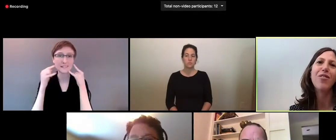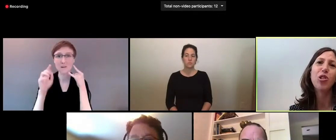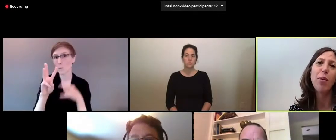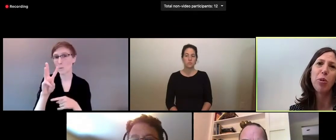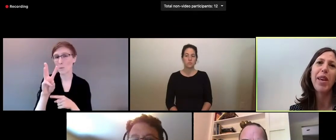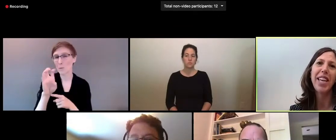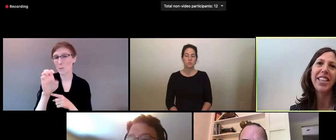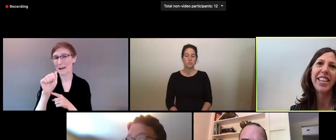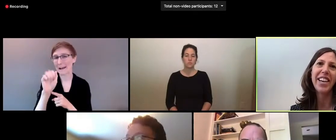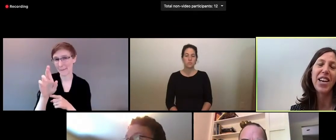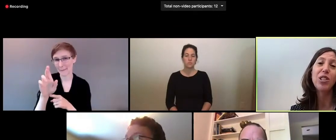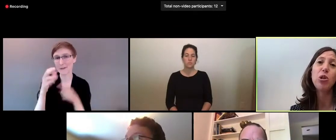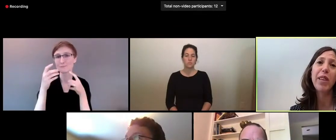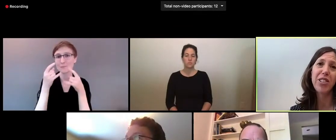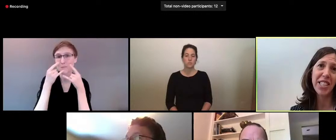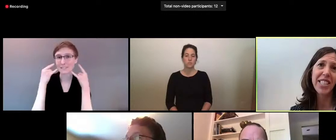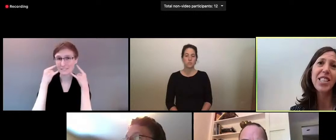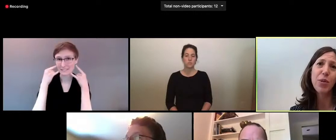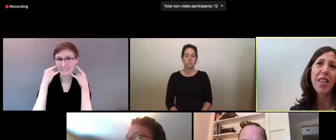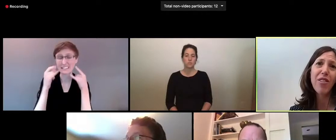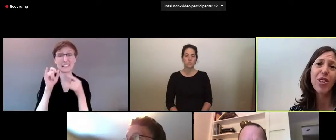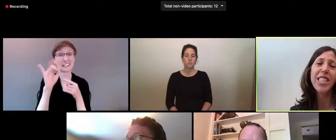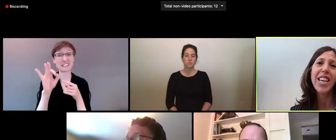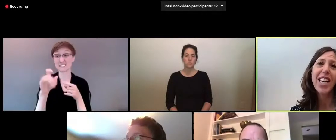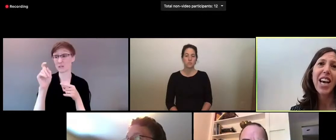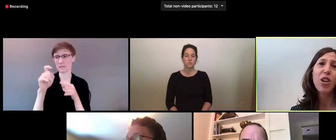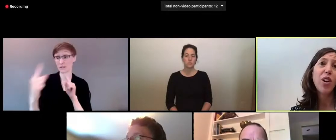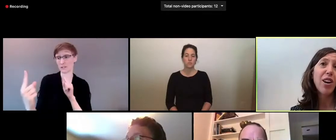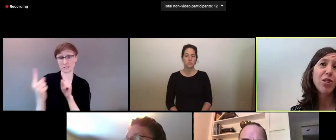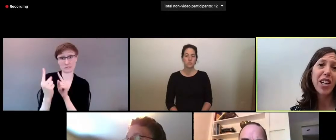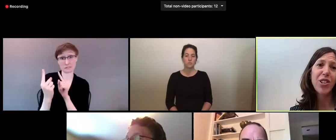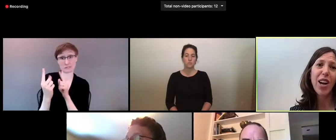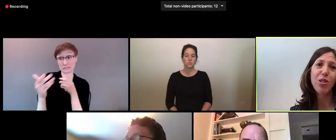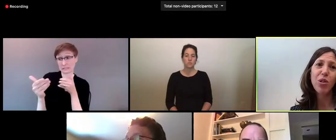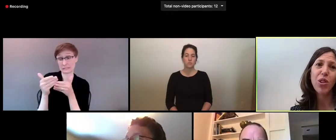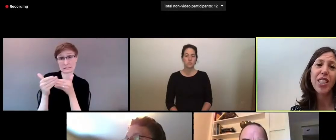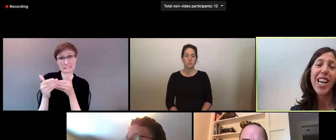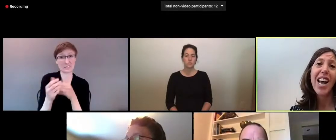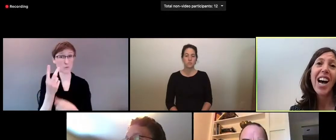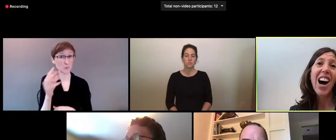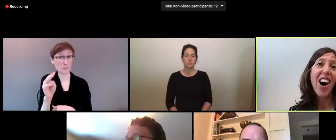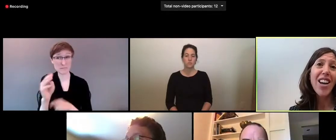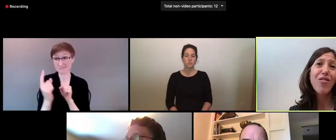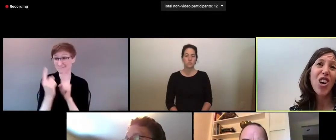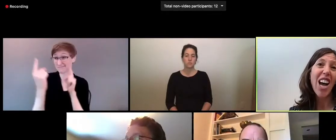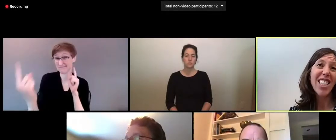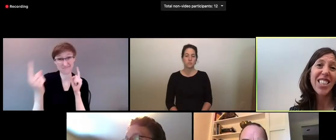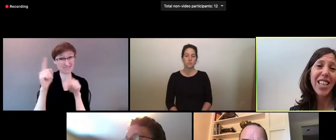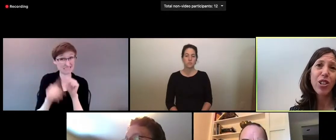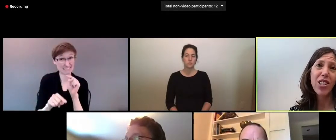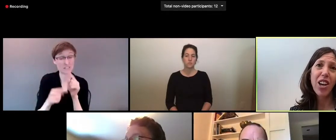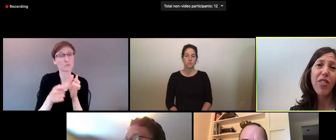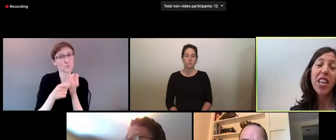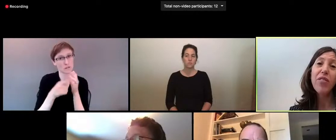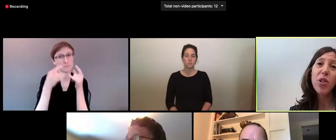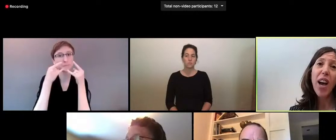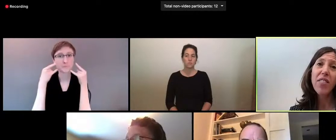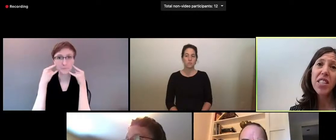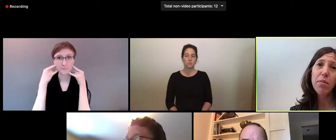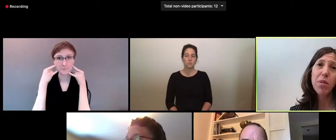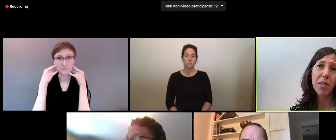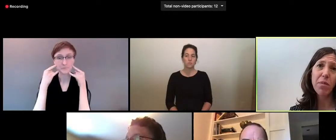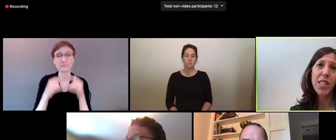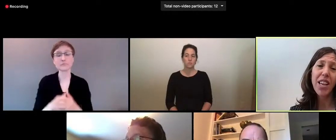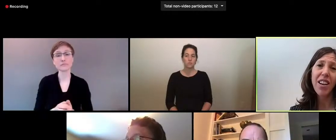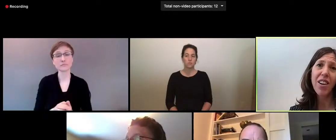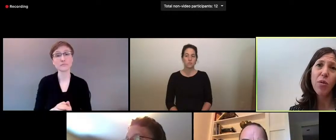you have trouble making that 2 meter distance with others who are outside your household. I for isolate yourself, and if you